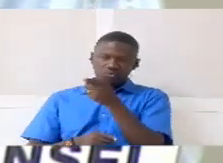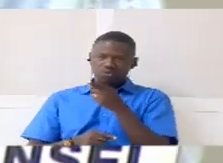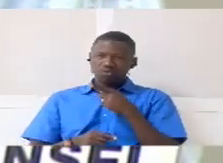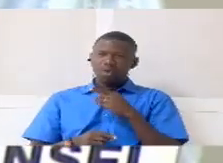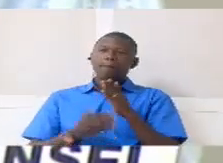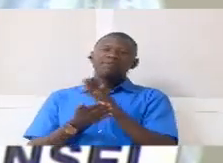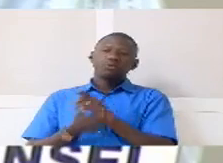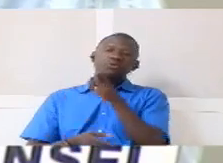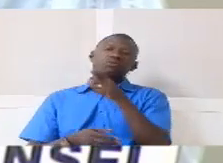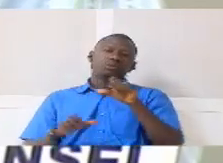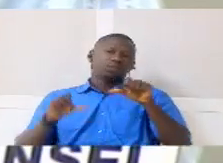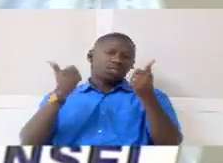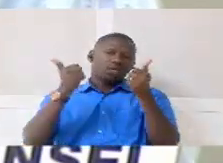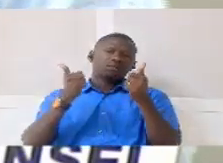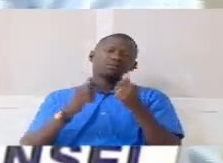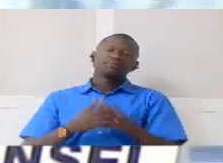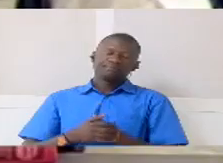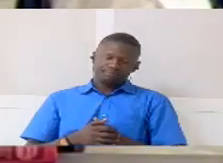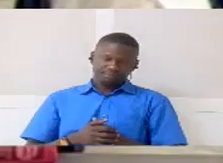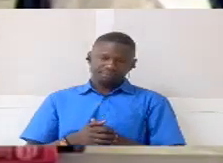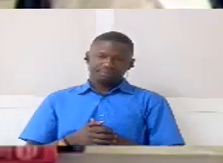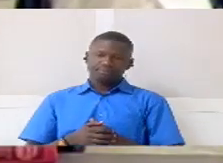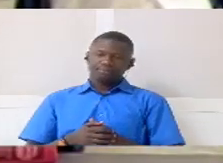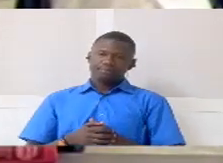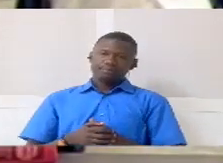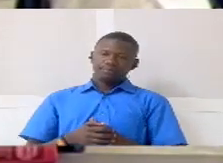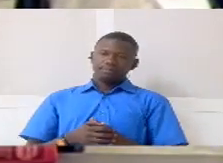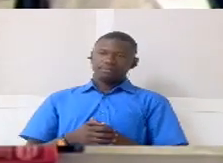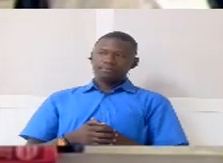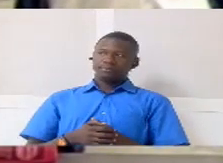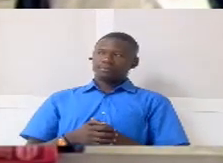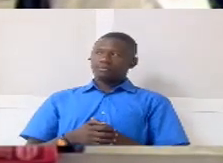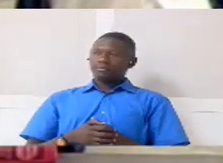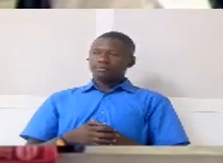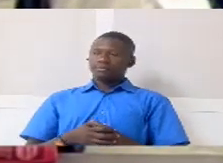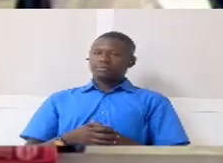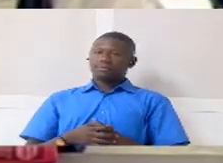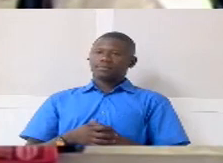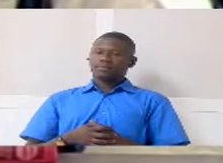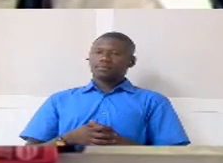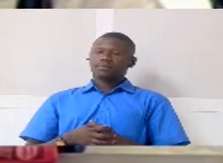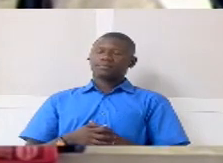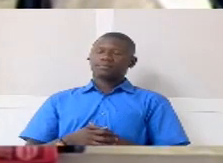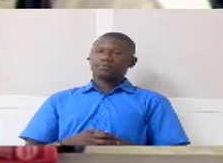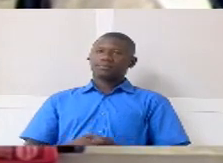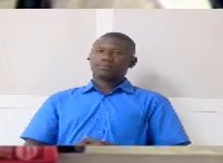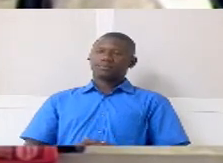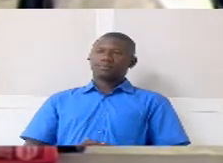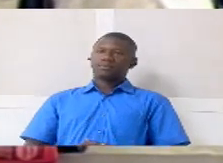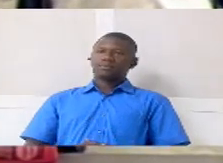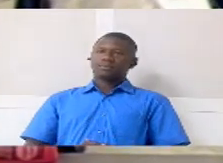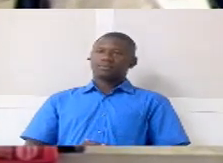Mbatunga itandi la mbela fila na kachabe tarambulo menna nga aboye nyoto janimbe dunna diamonyi nkono folo.